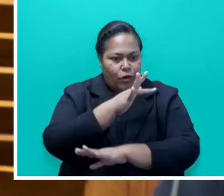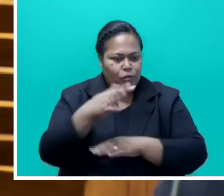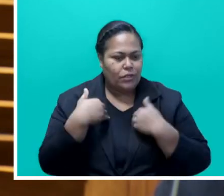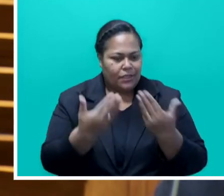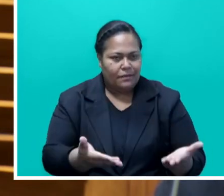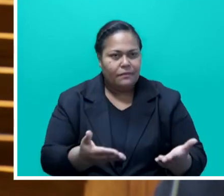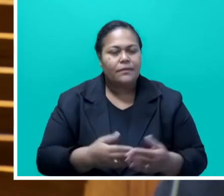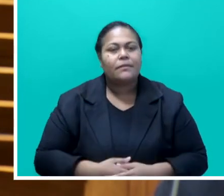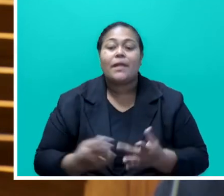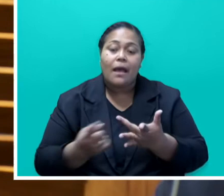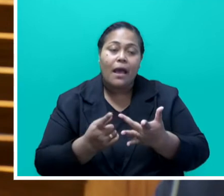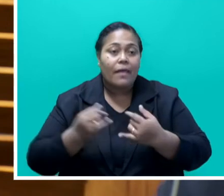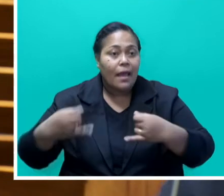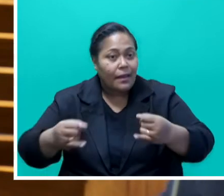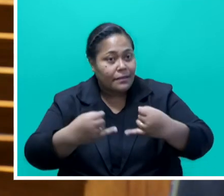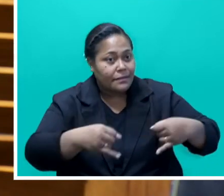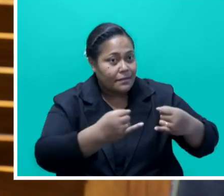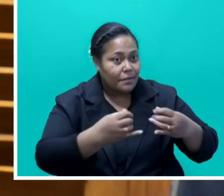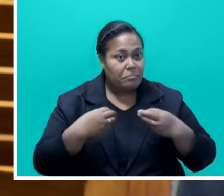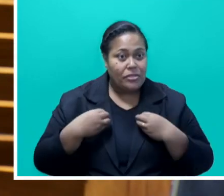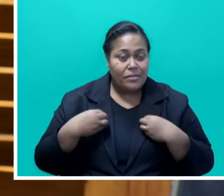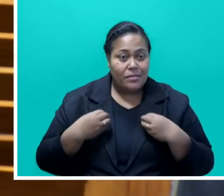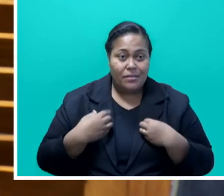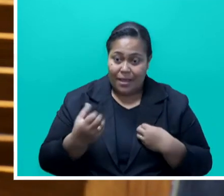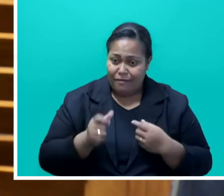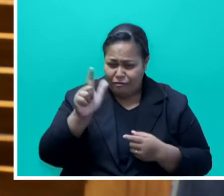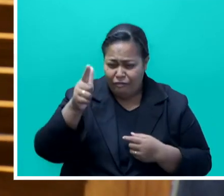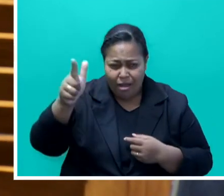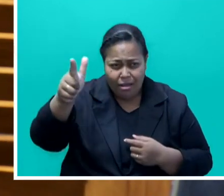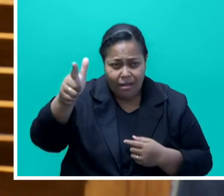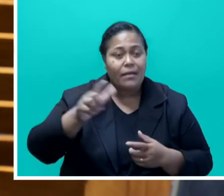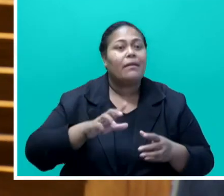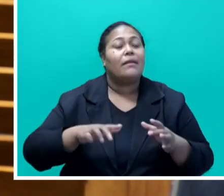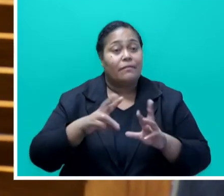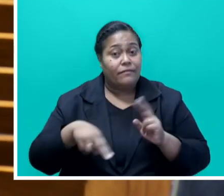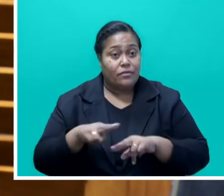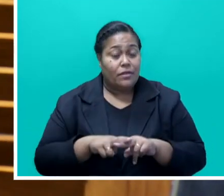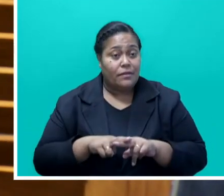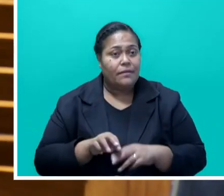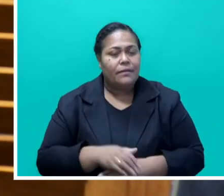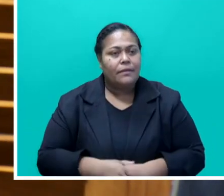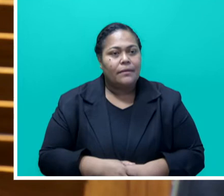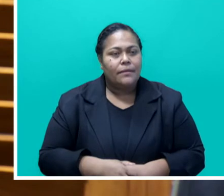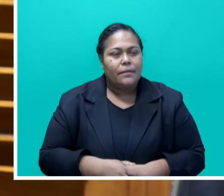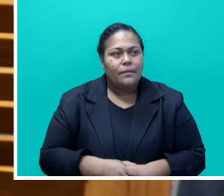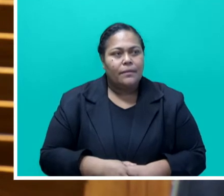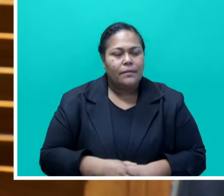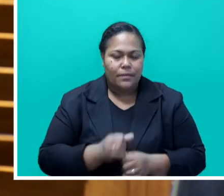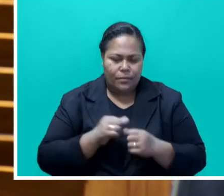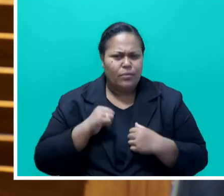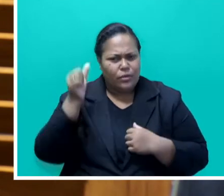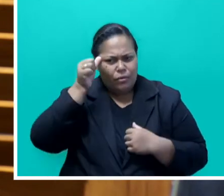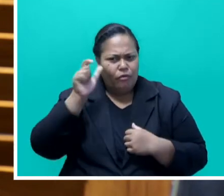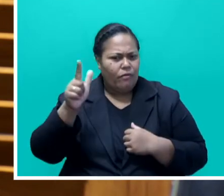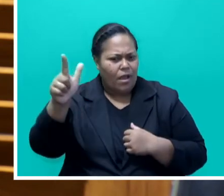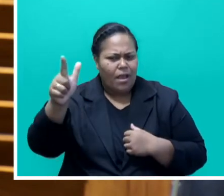Yadata Island Cooperative, which is amongst the most remote places in Fiji. As we all know, it borders between the eastern and northern